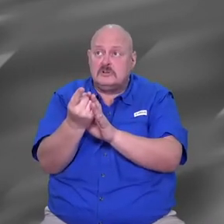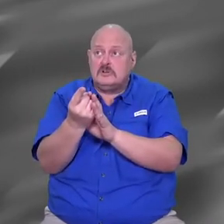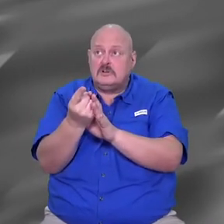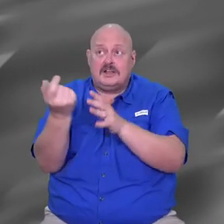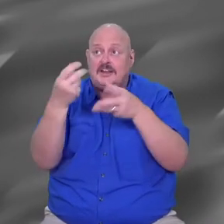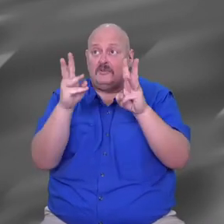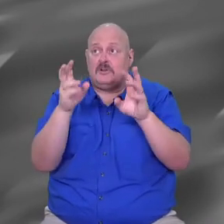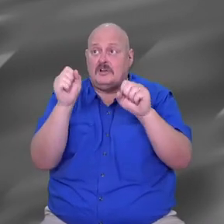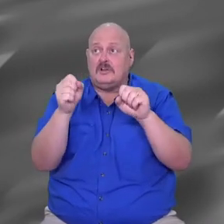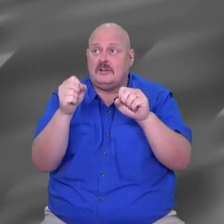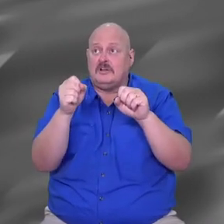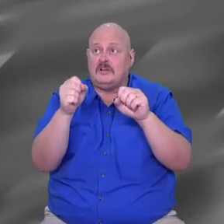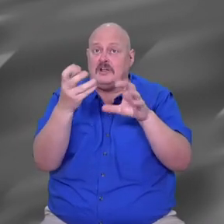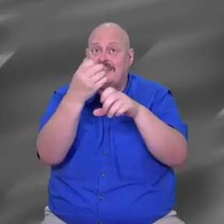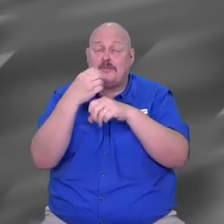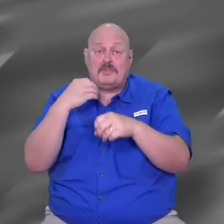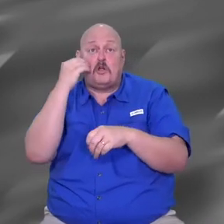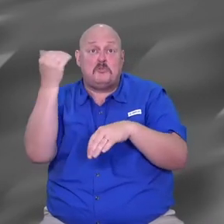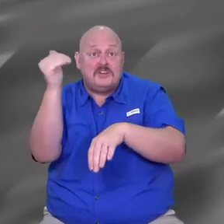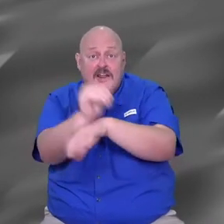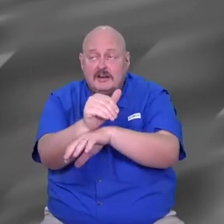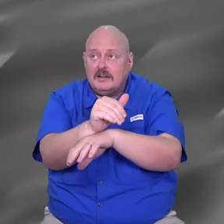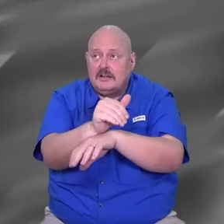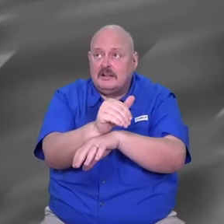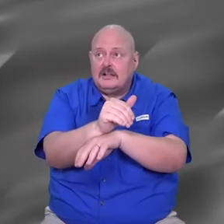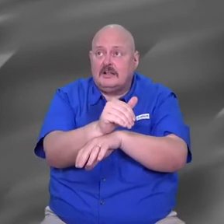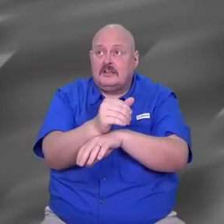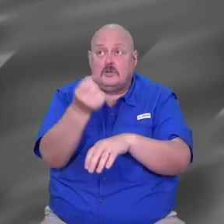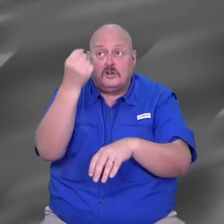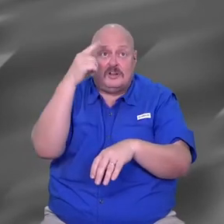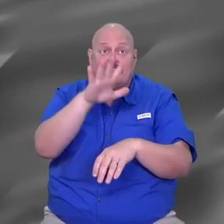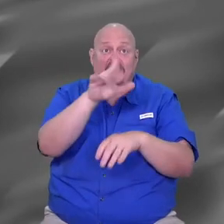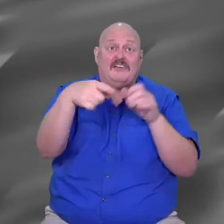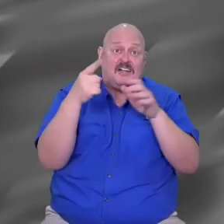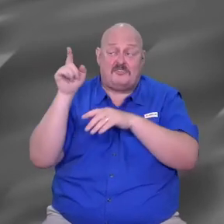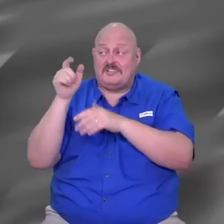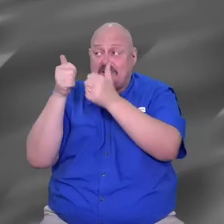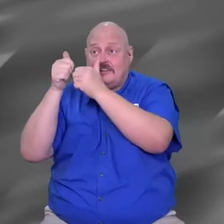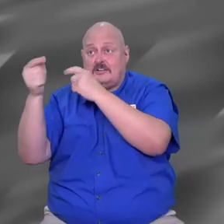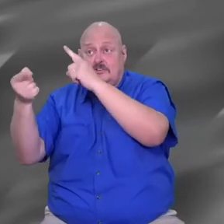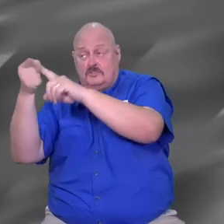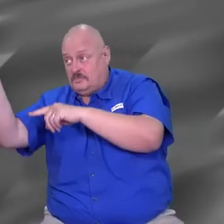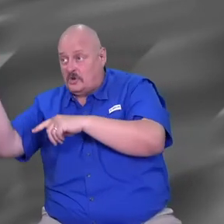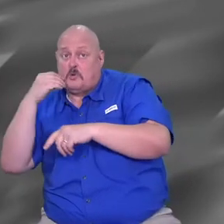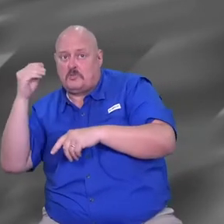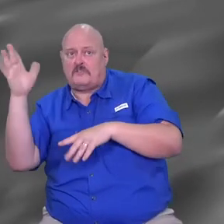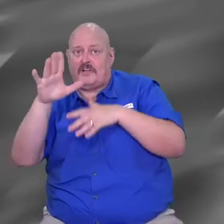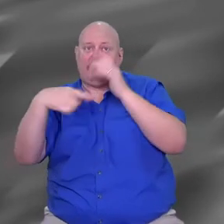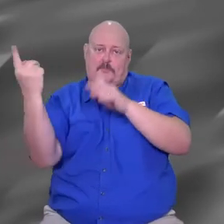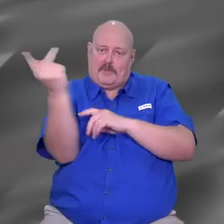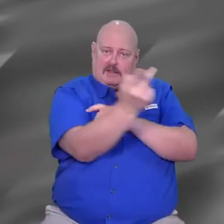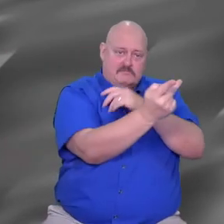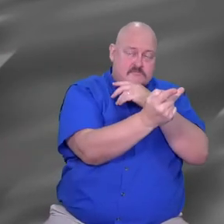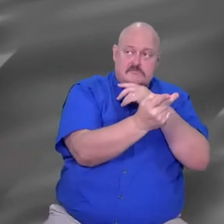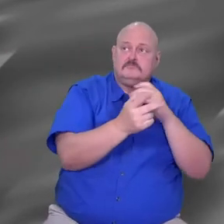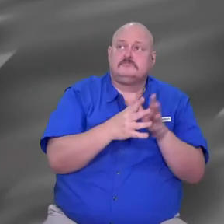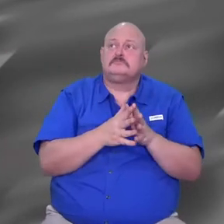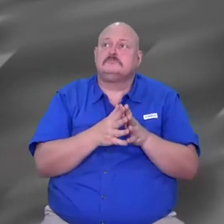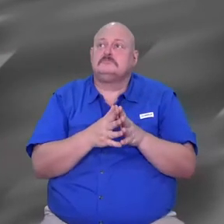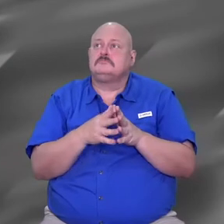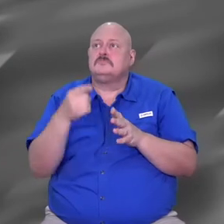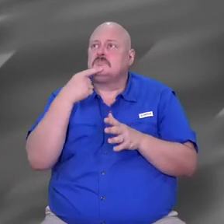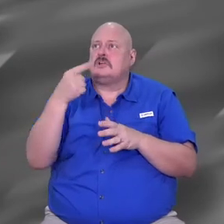way you think you could, quote, get me home tonight? Now, you do realize that's 5 hours to me and 5 hours back. He